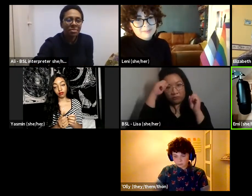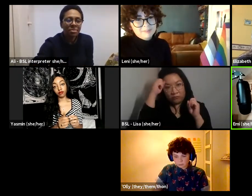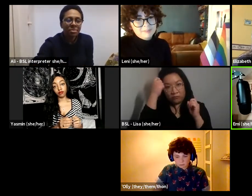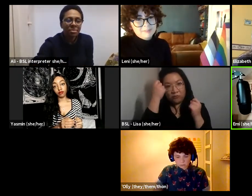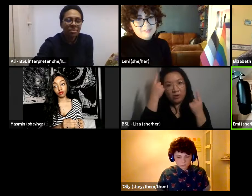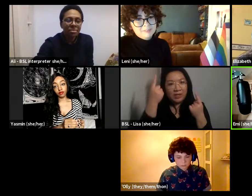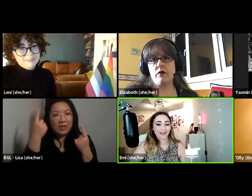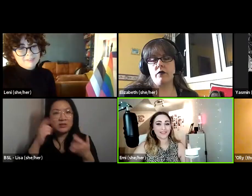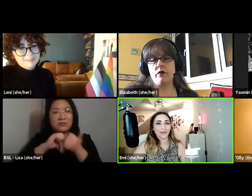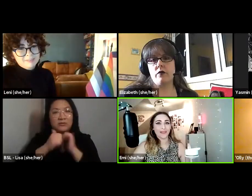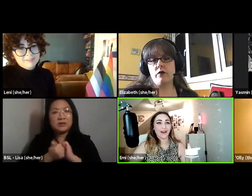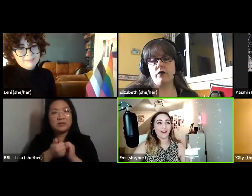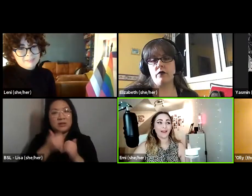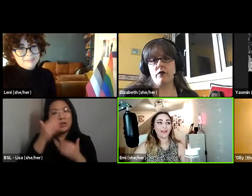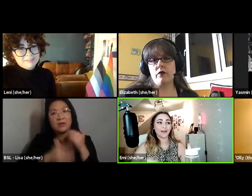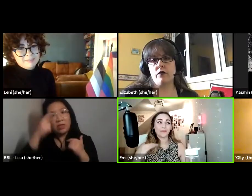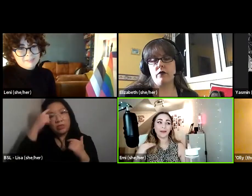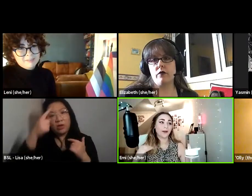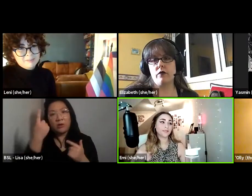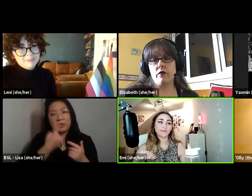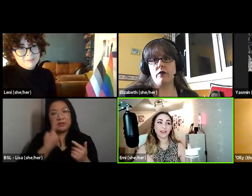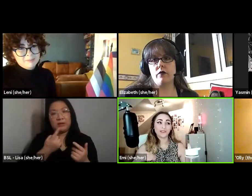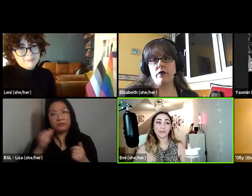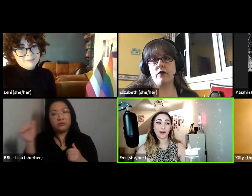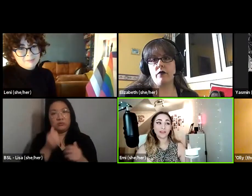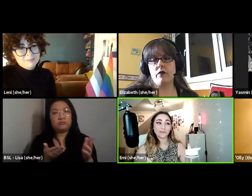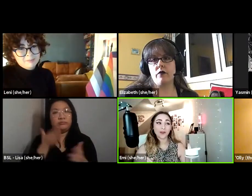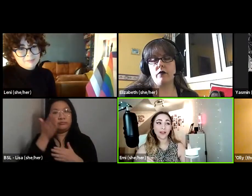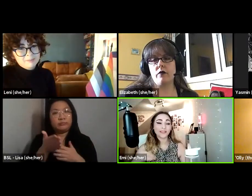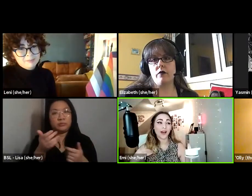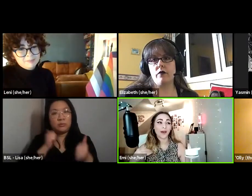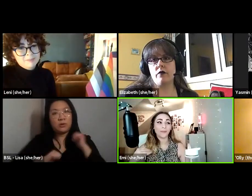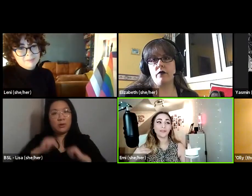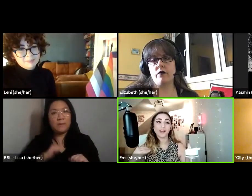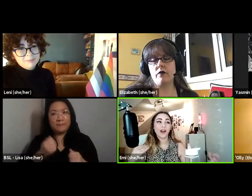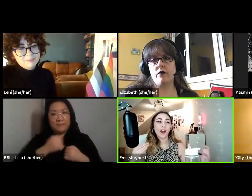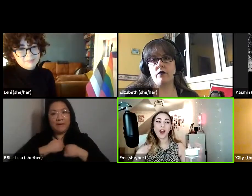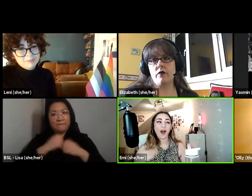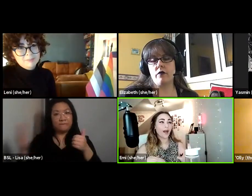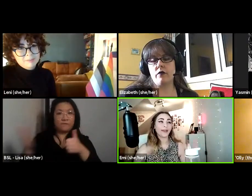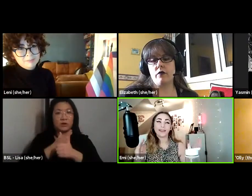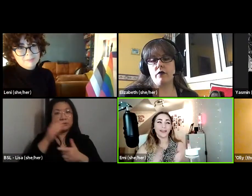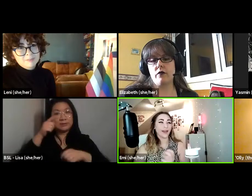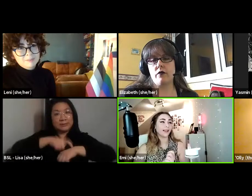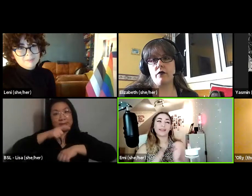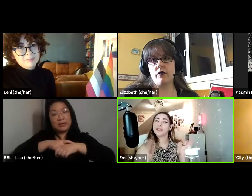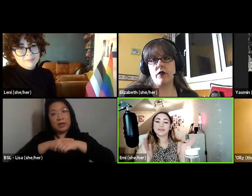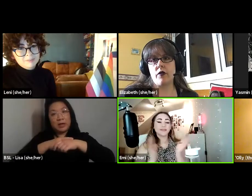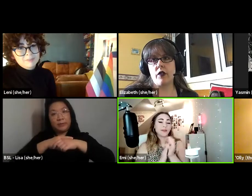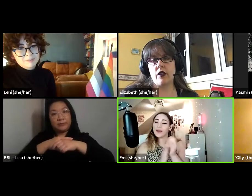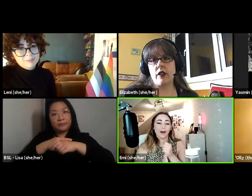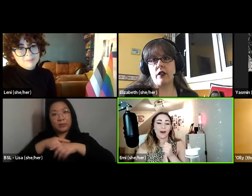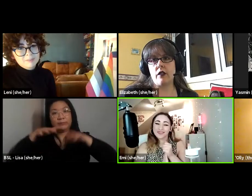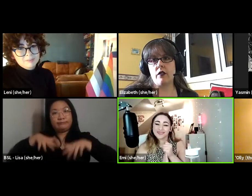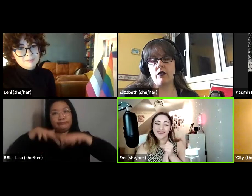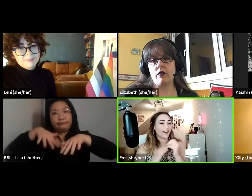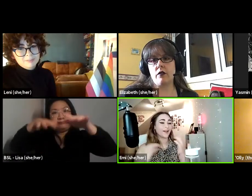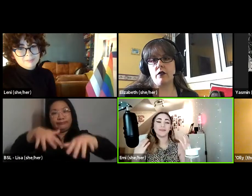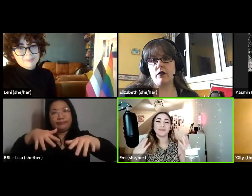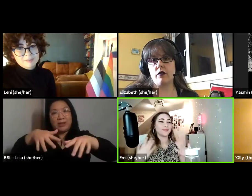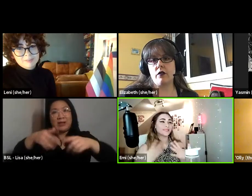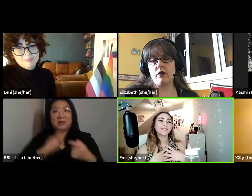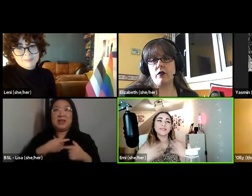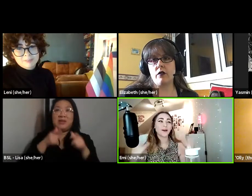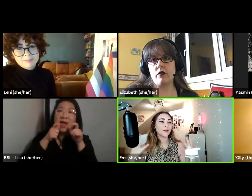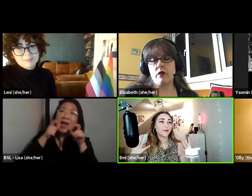really think that I should have been there. That was the first year I marched in Pride and I yelled so loud.